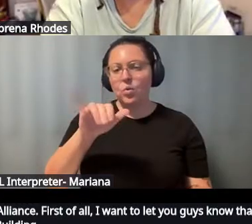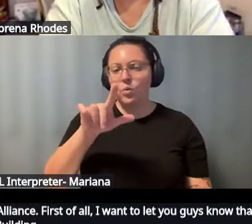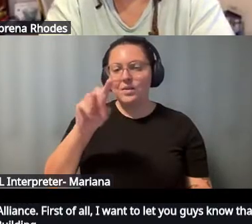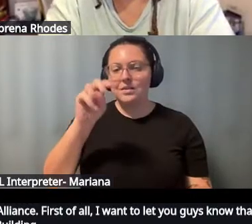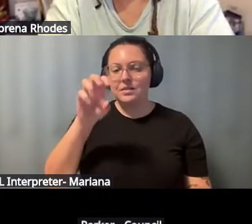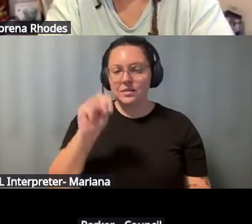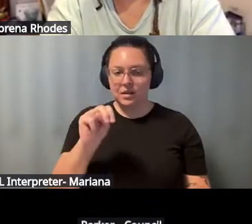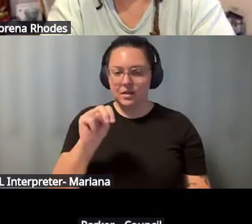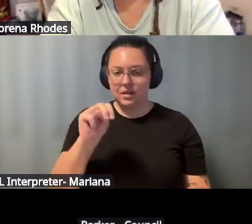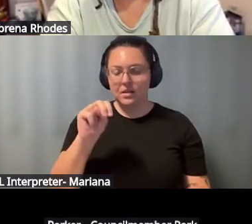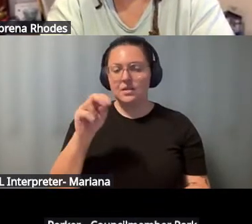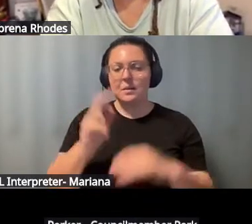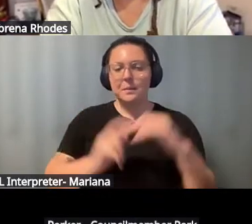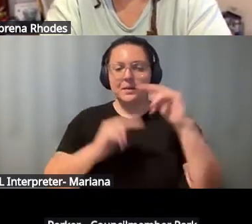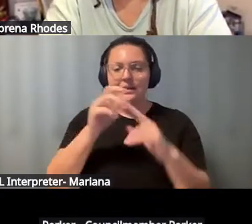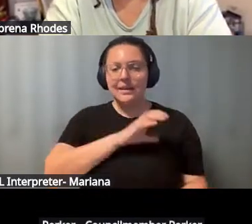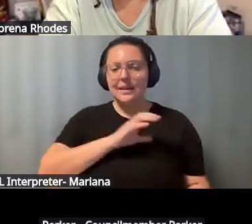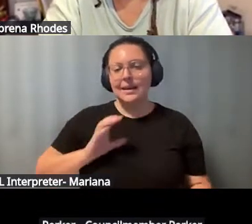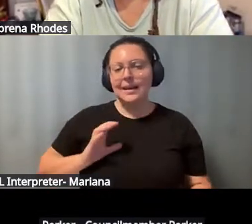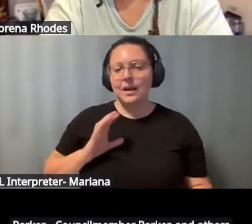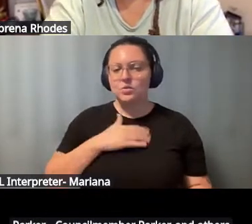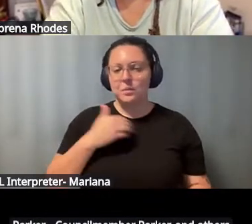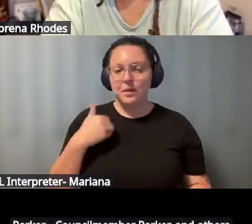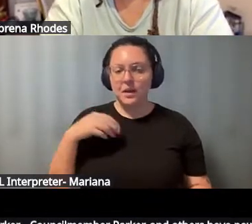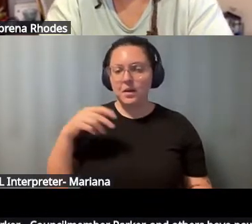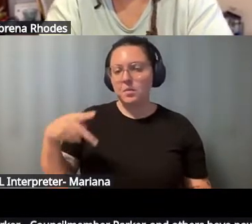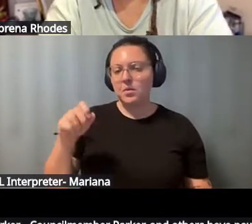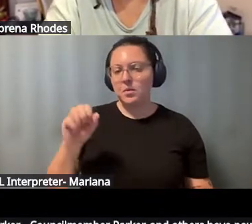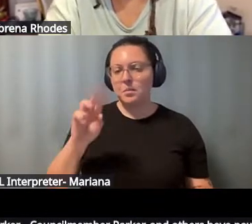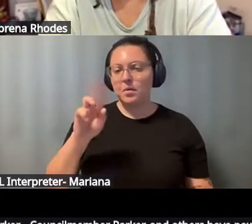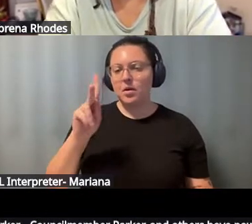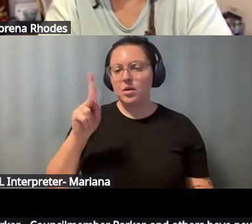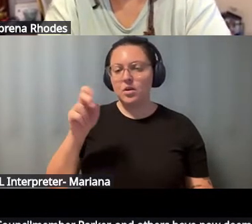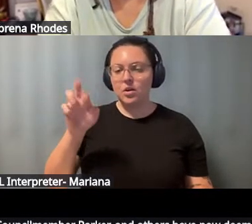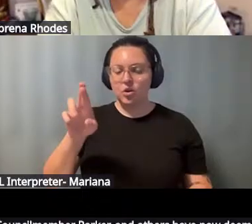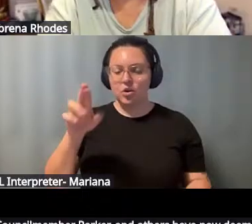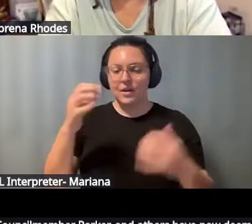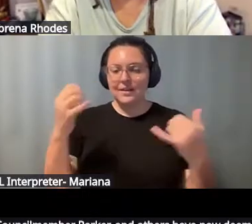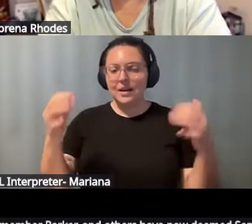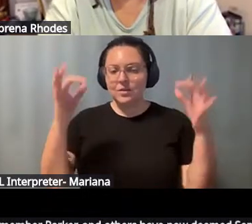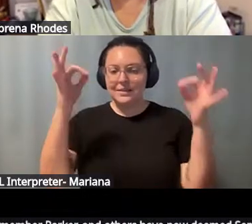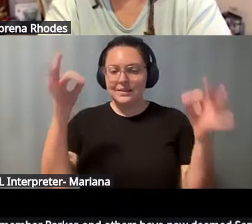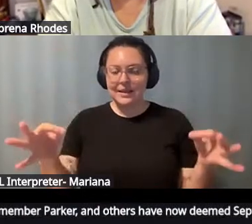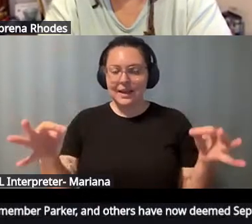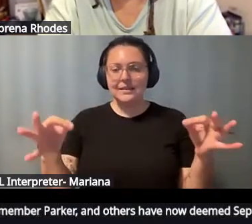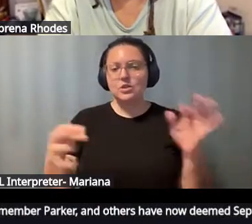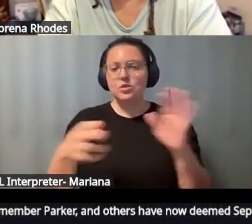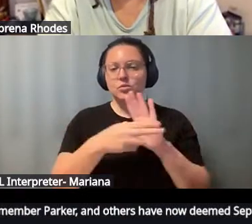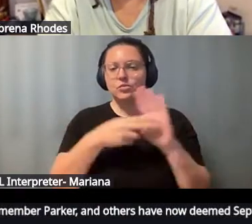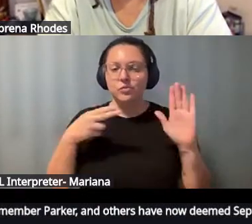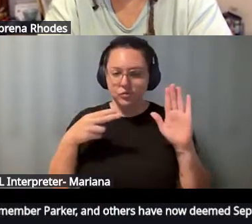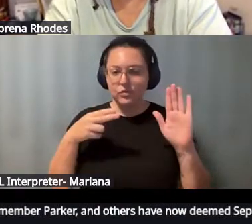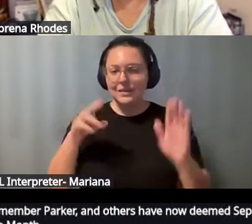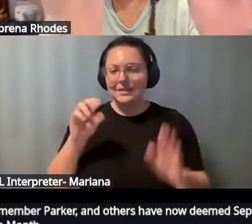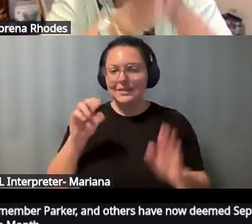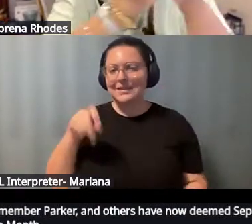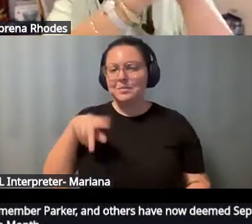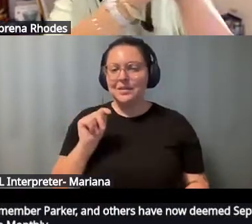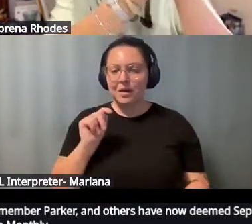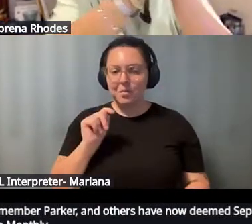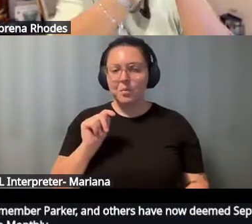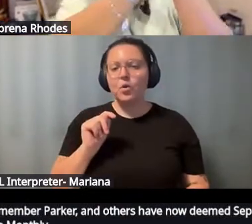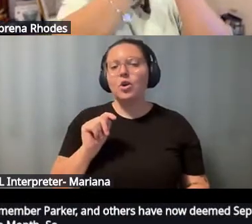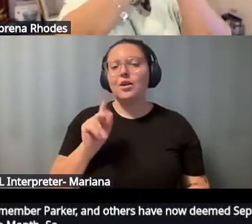Councilmember Parker and others have now deemed September as the month of kinship month. So